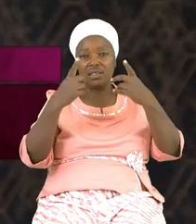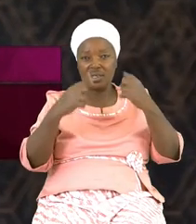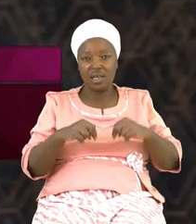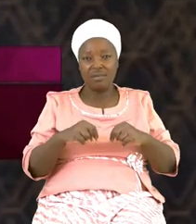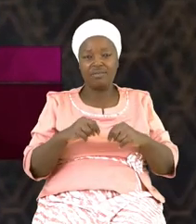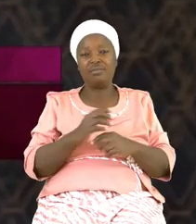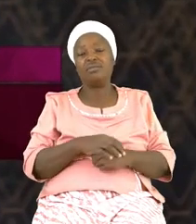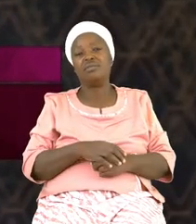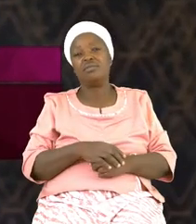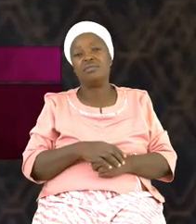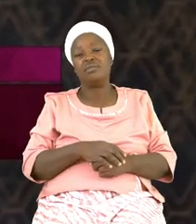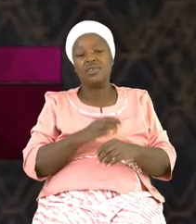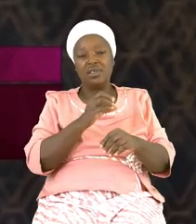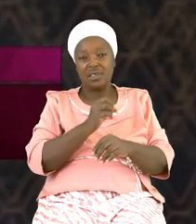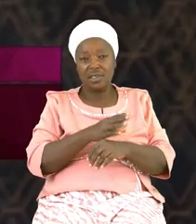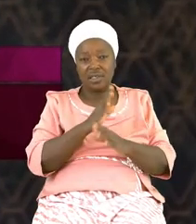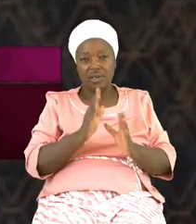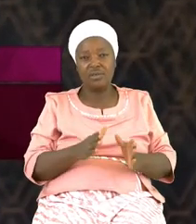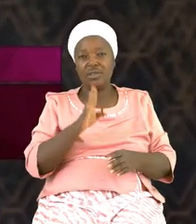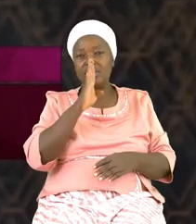Counselors, be fast.